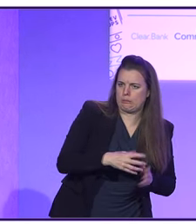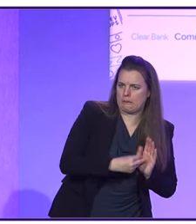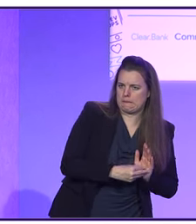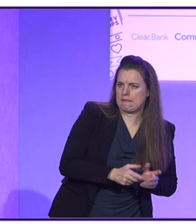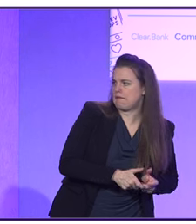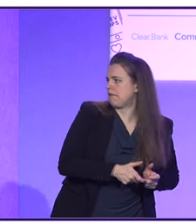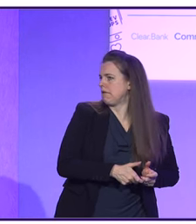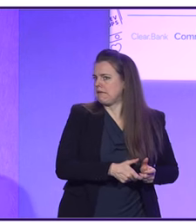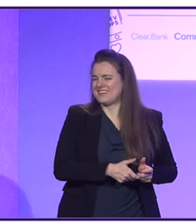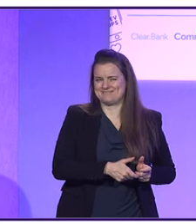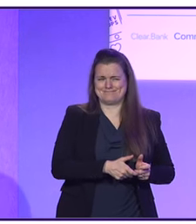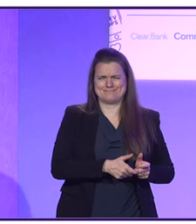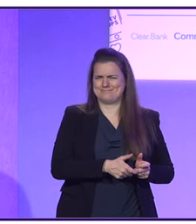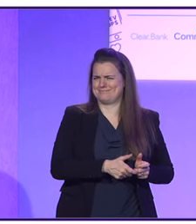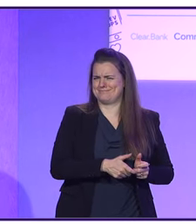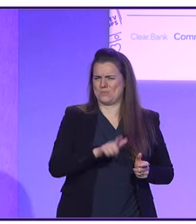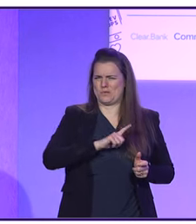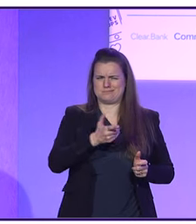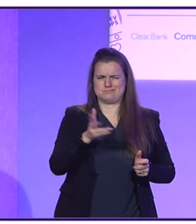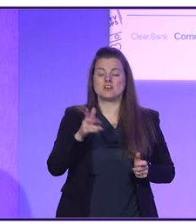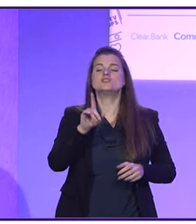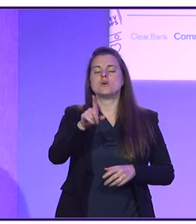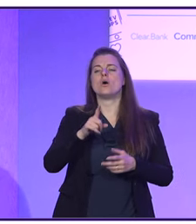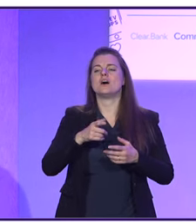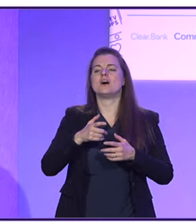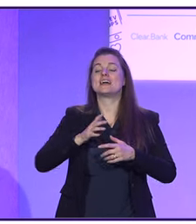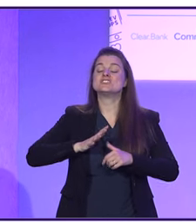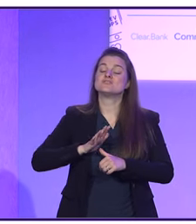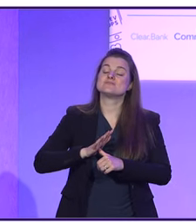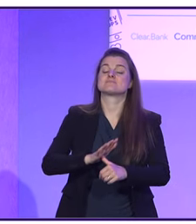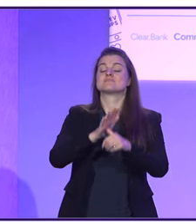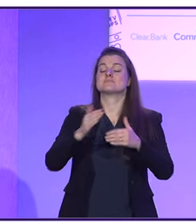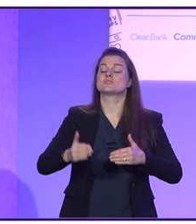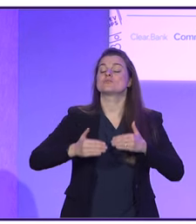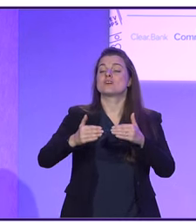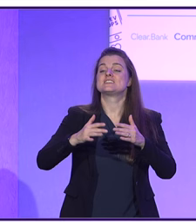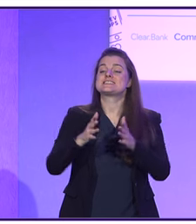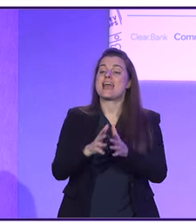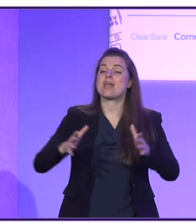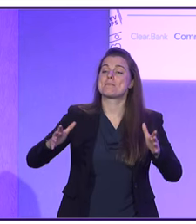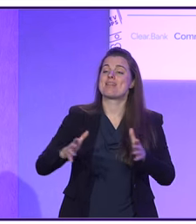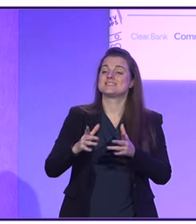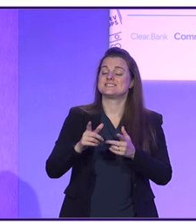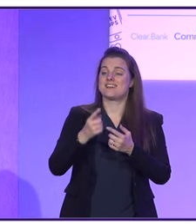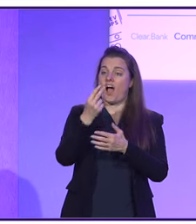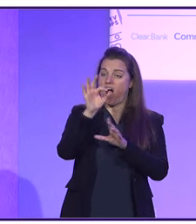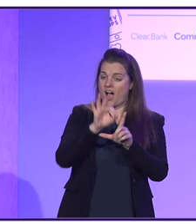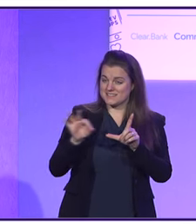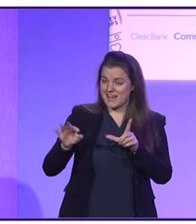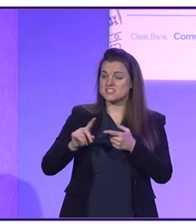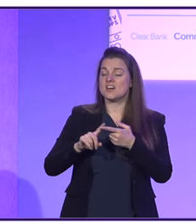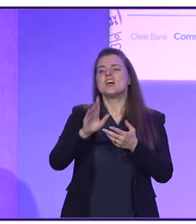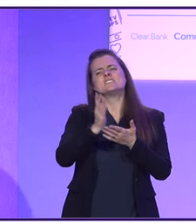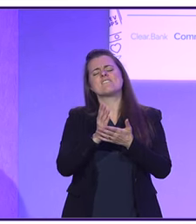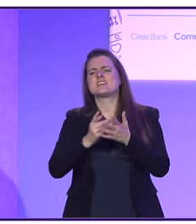The whole microservices endeavor has driven scalability, it's driven a very adaptable architecture. It's definitely sped up